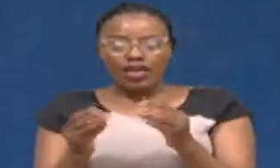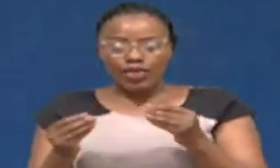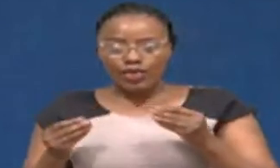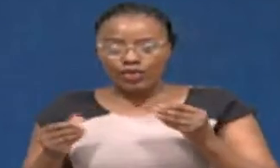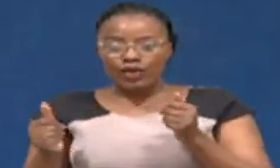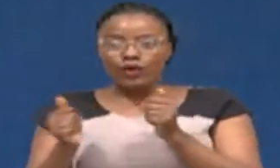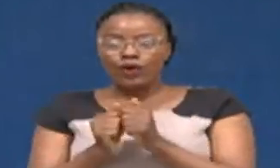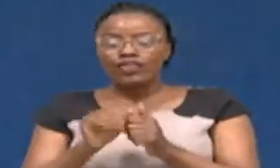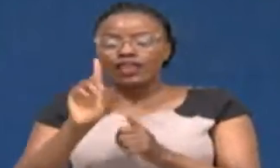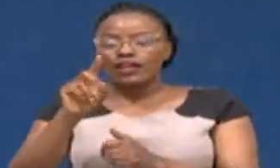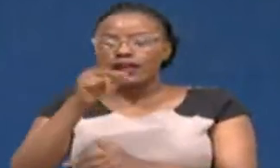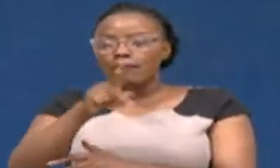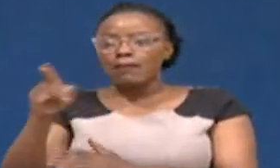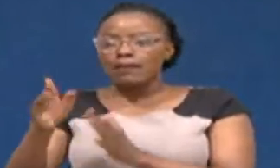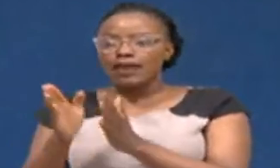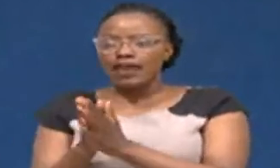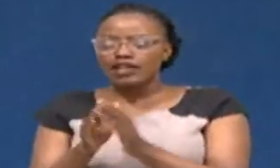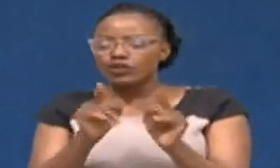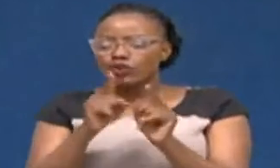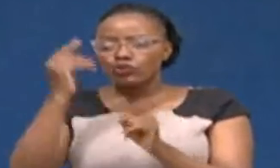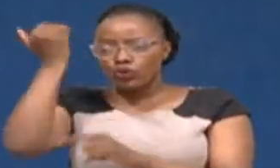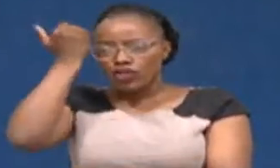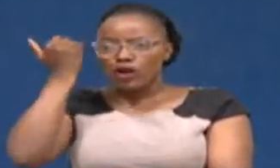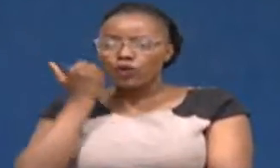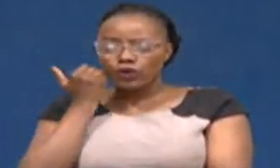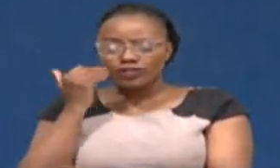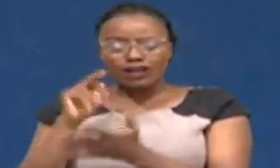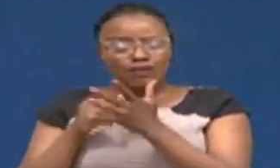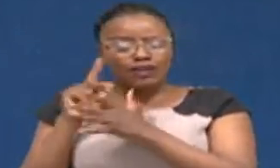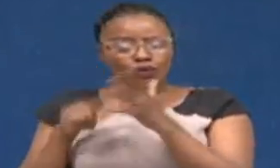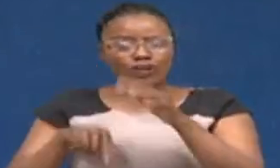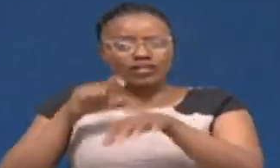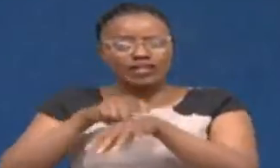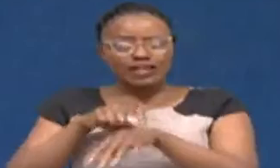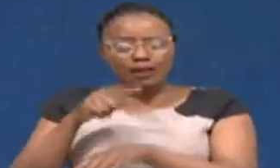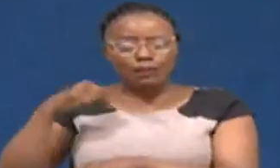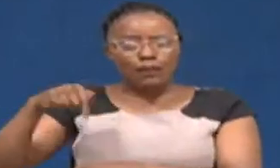deal with the DPP and with the courts. So when we